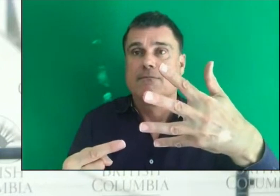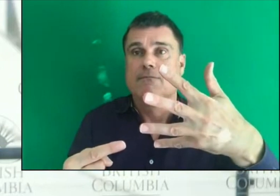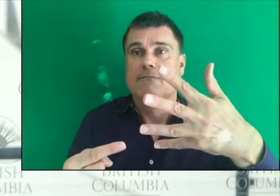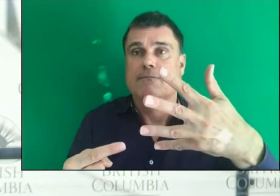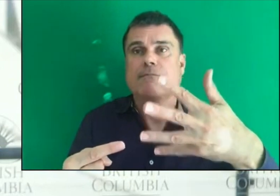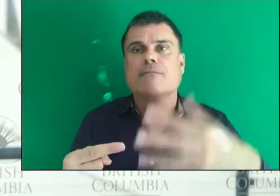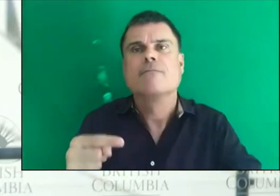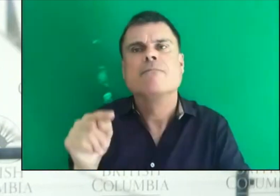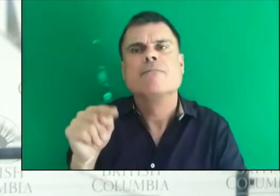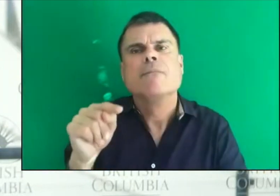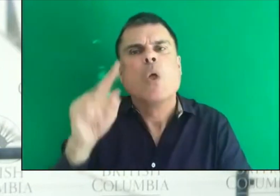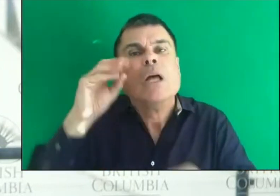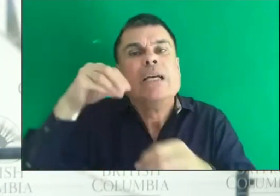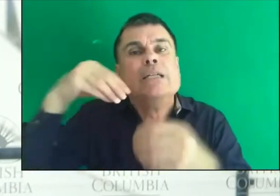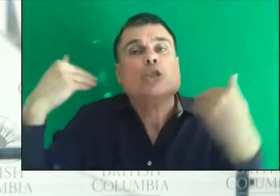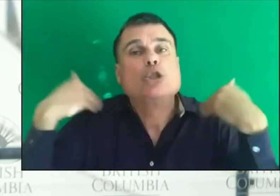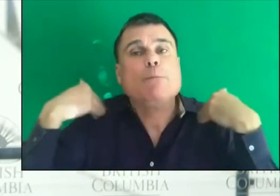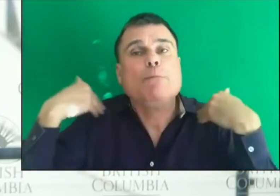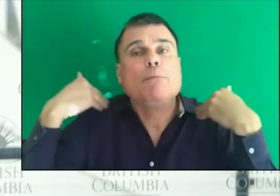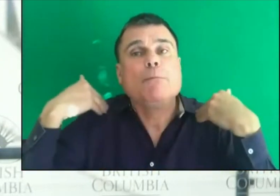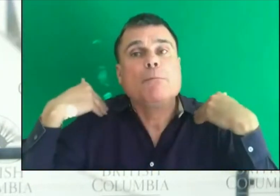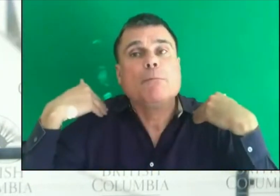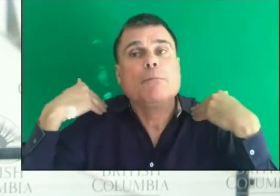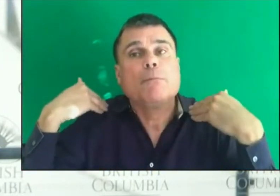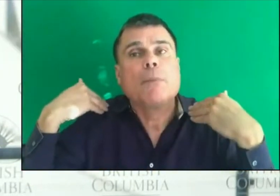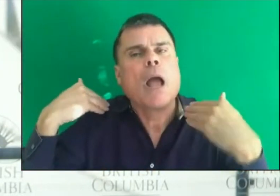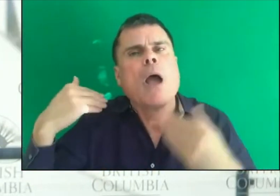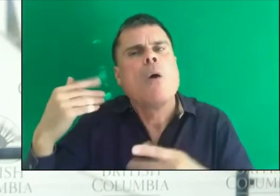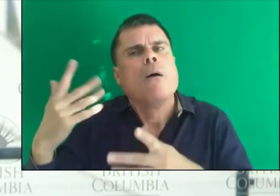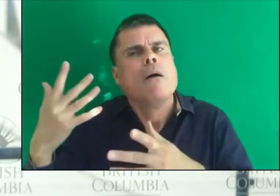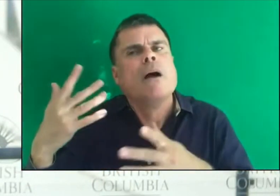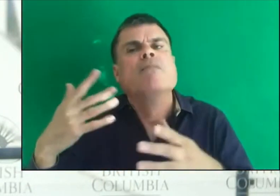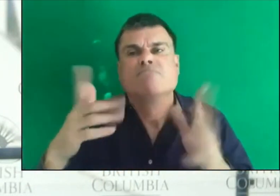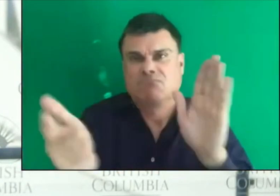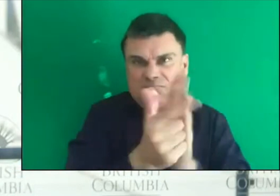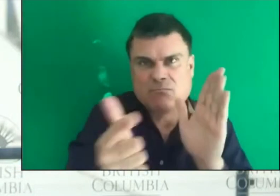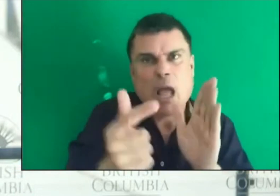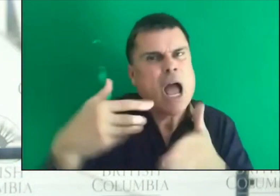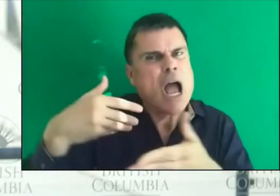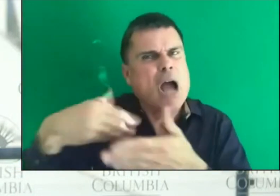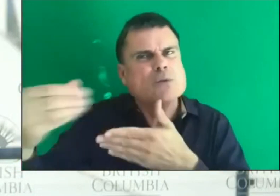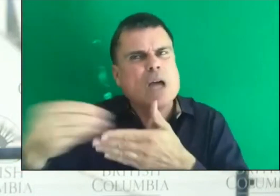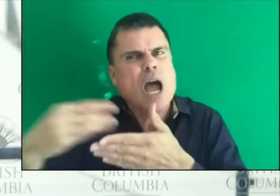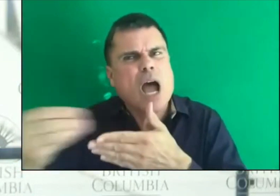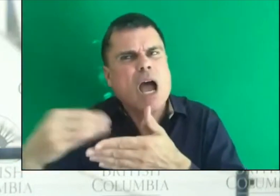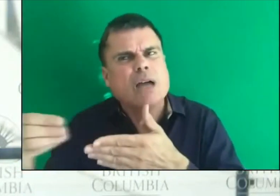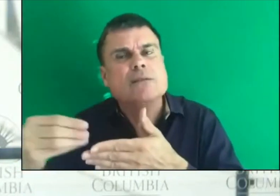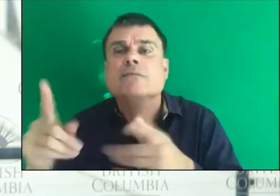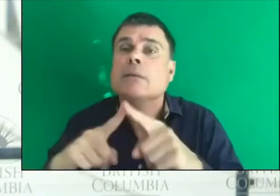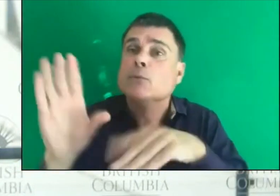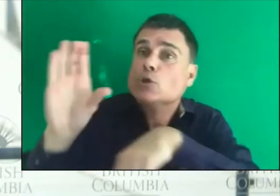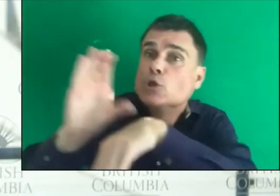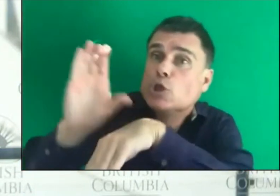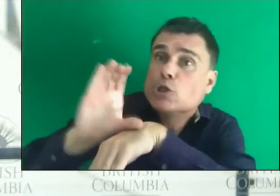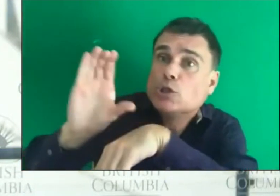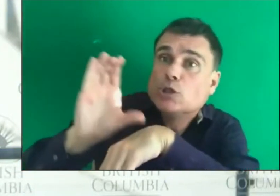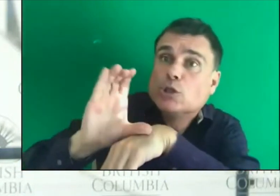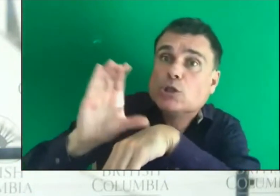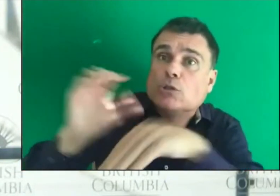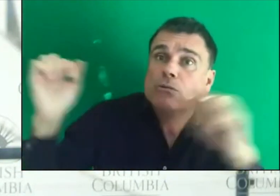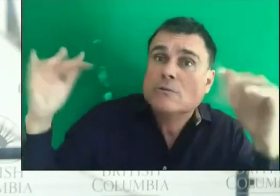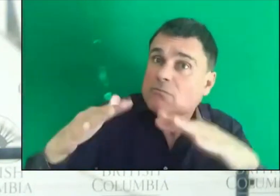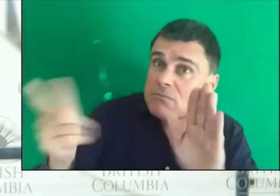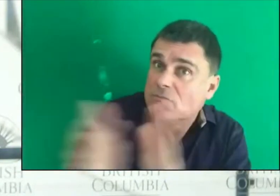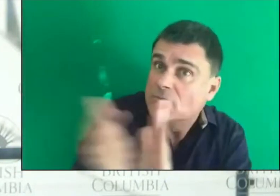Dr. Henry, I have a few things. I'll go through them quickly, and if you can touch on each of them, that would be great. What